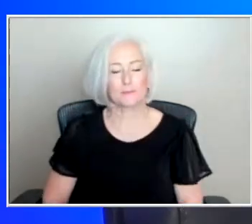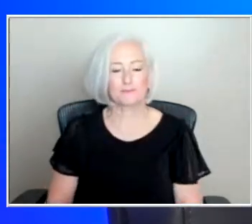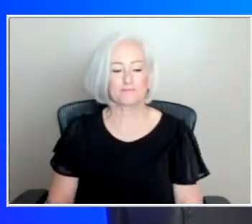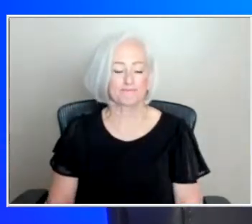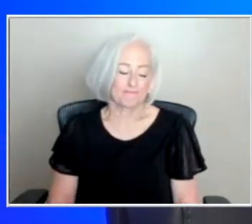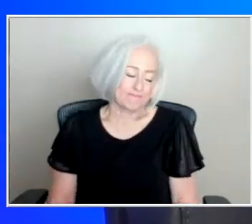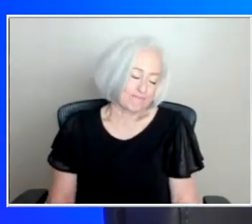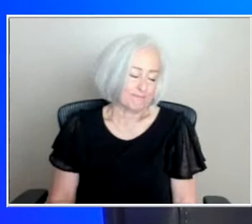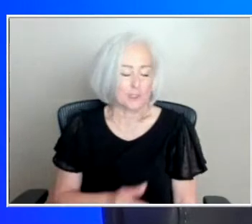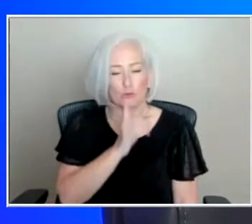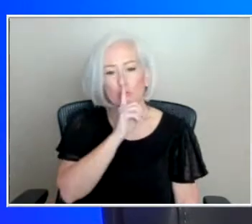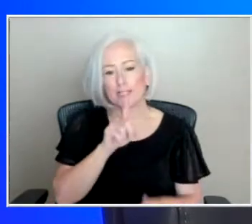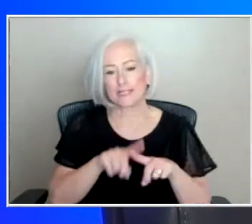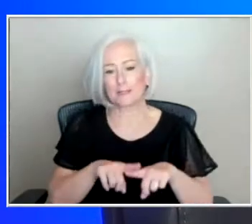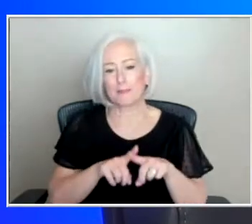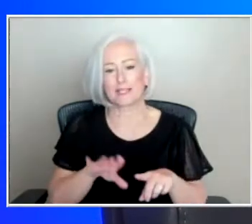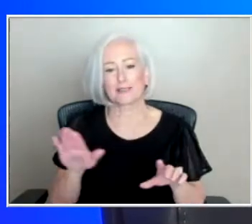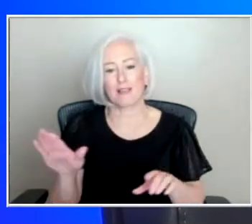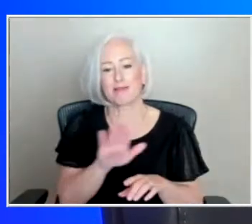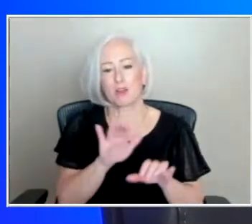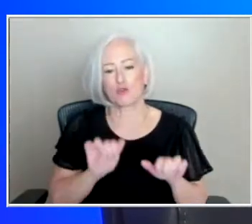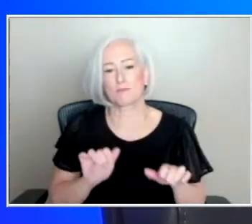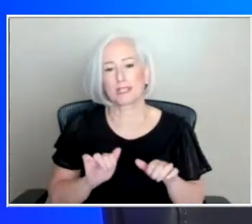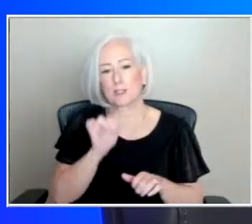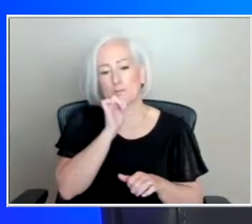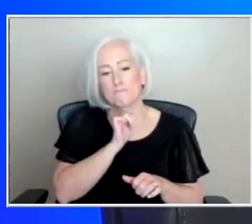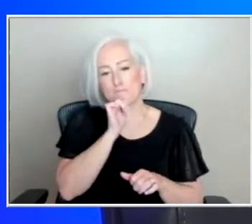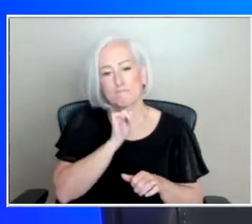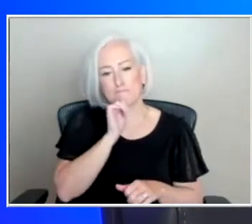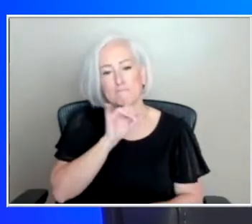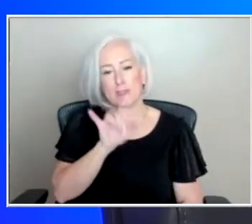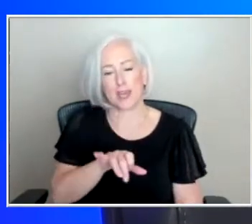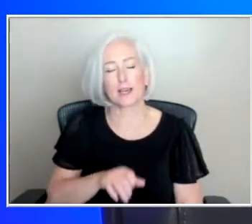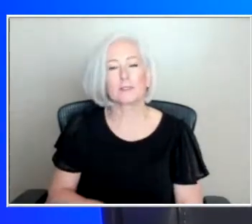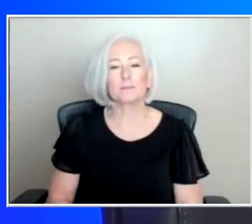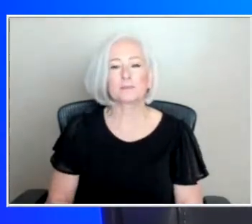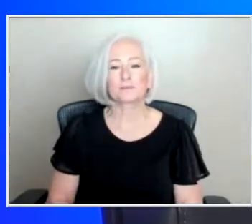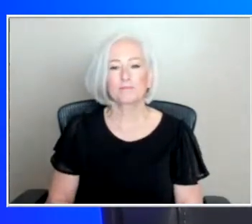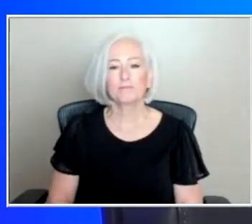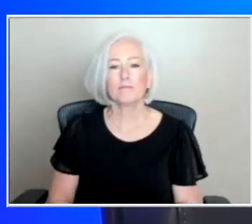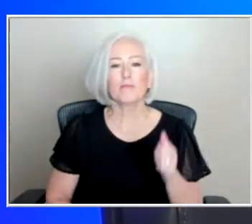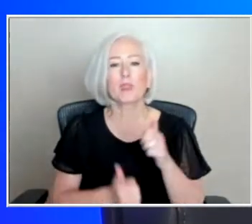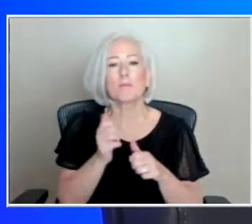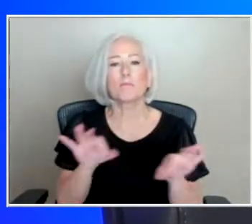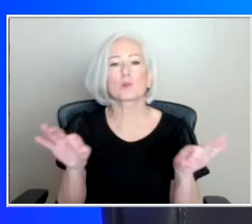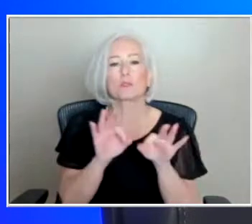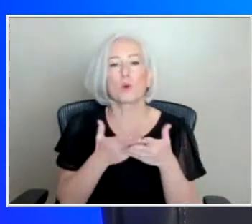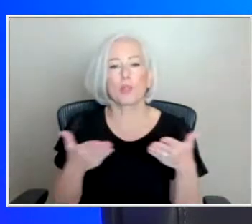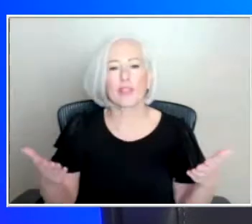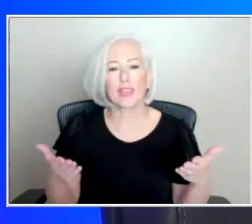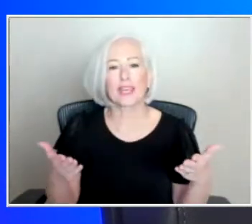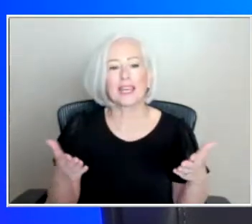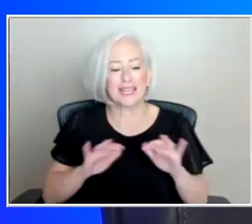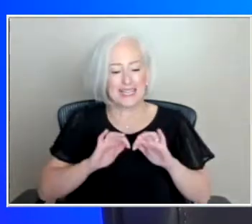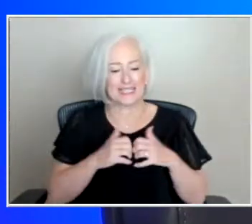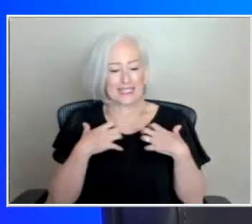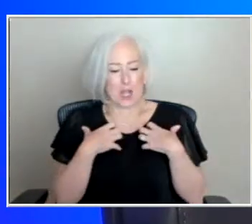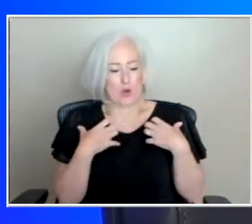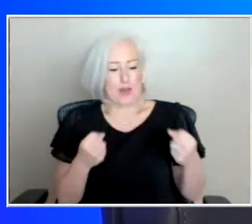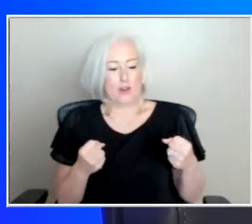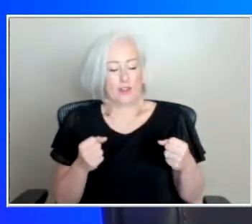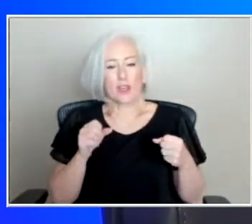on the tolerability of the person. But the most important predictor is actually how healthy or how functional